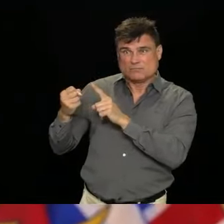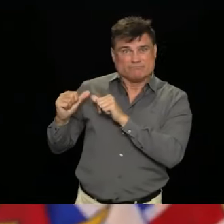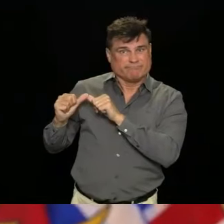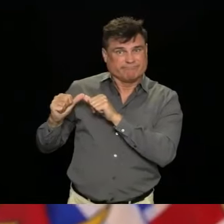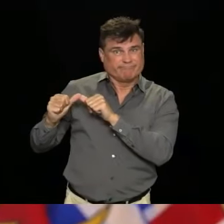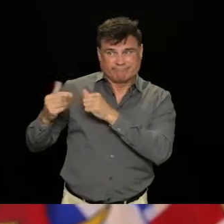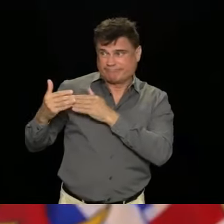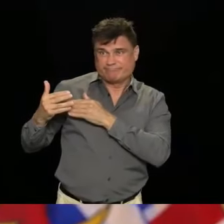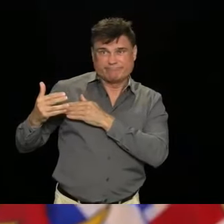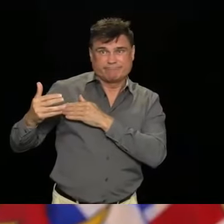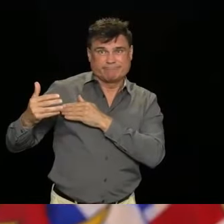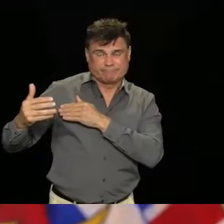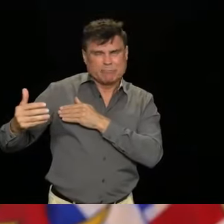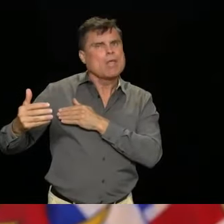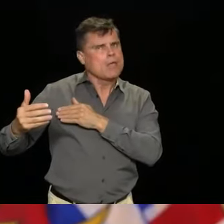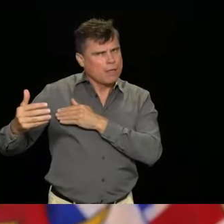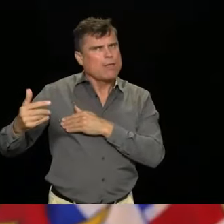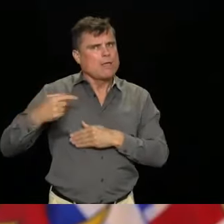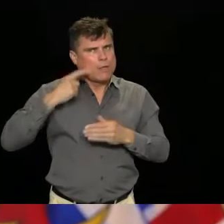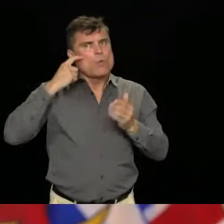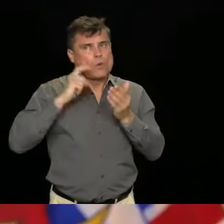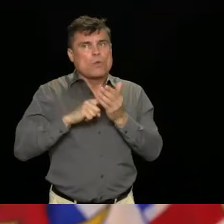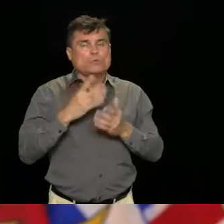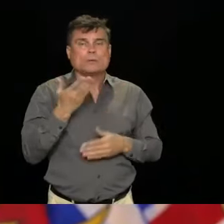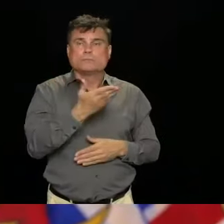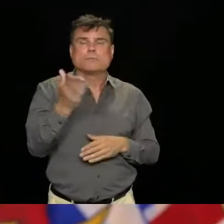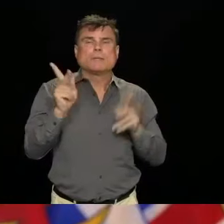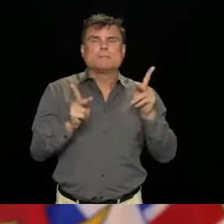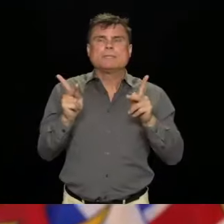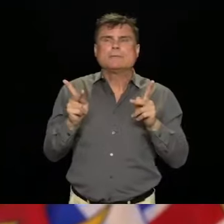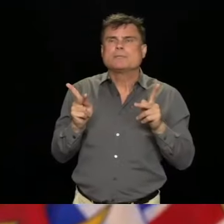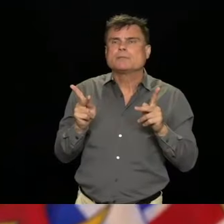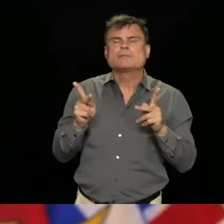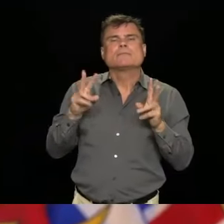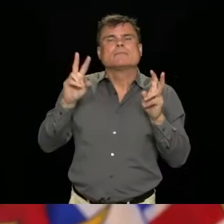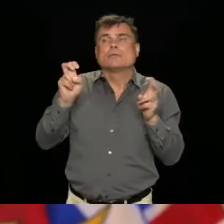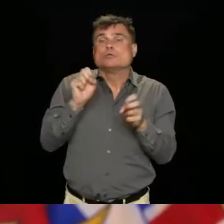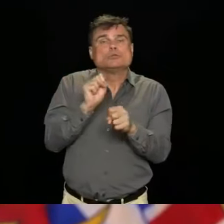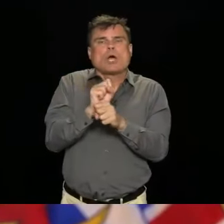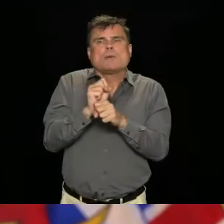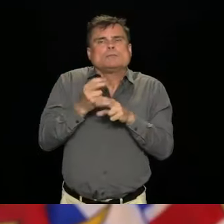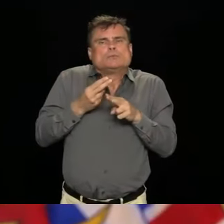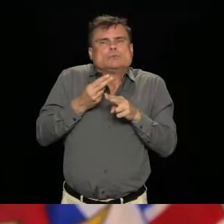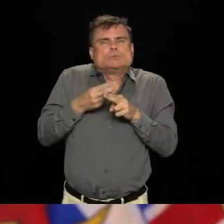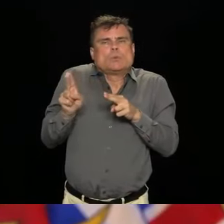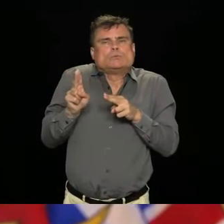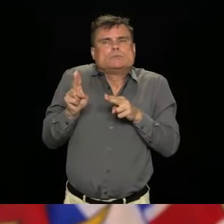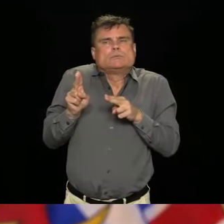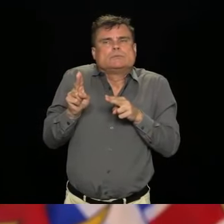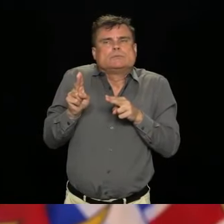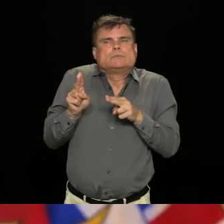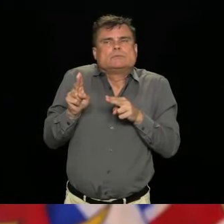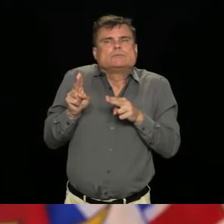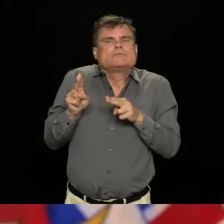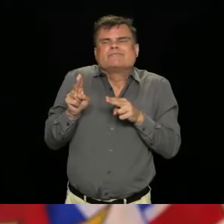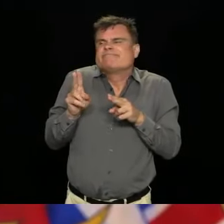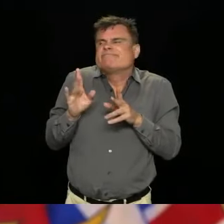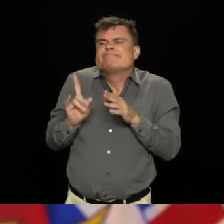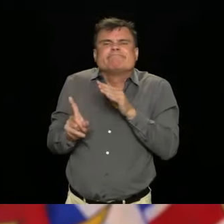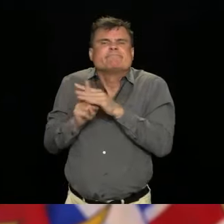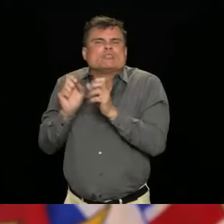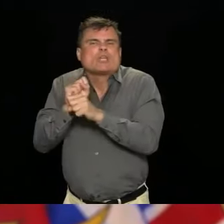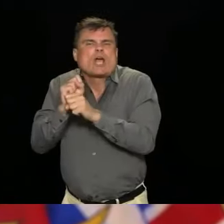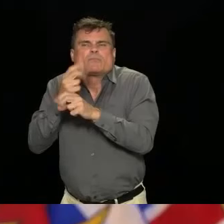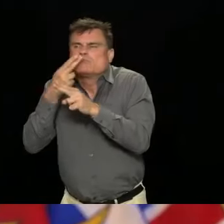on short-term contracts, people that were working simply on contracted work, the arts and culture industry, and we're pleased to see that a lot of that was